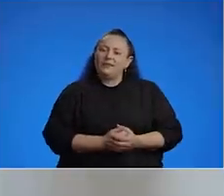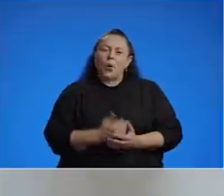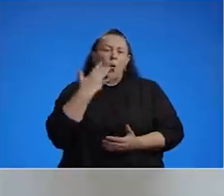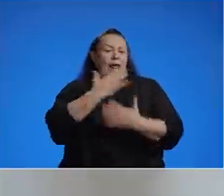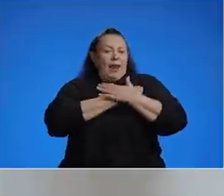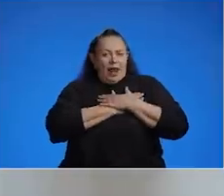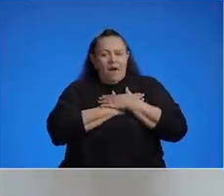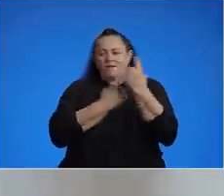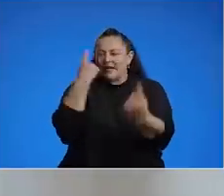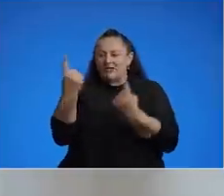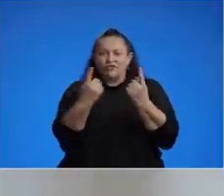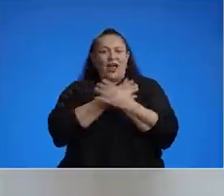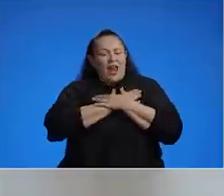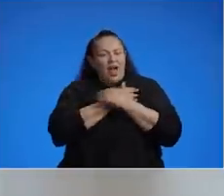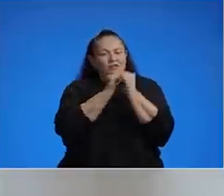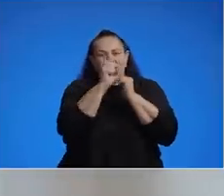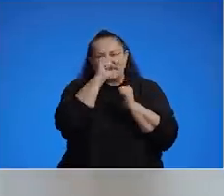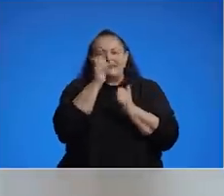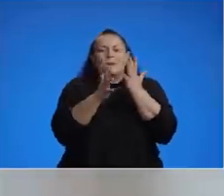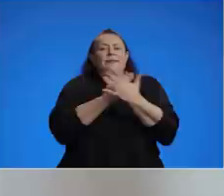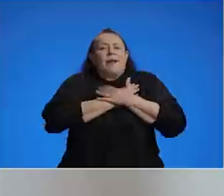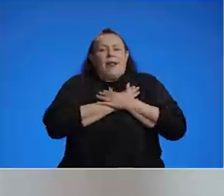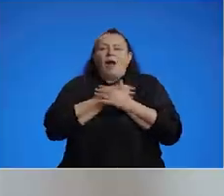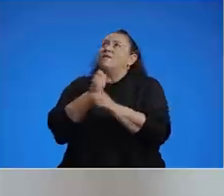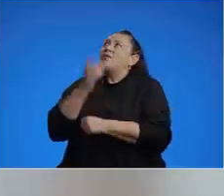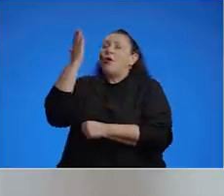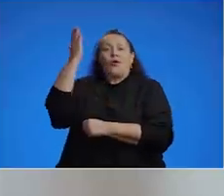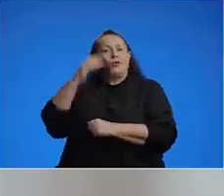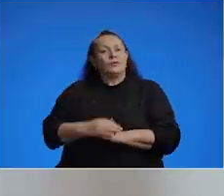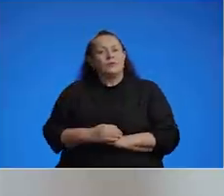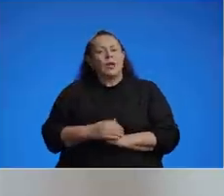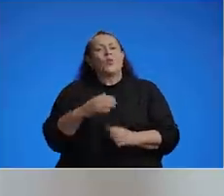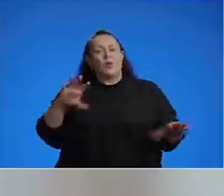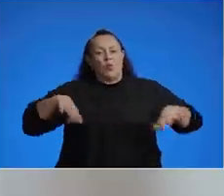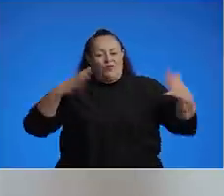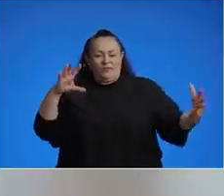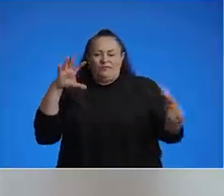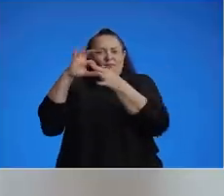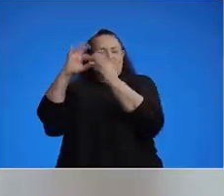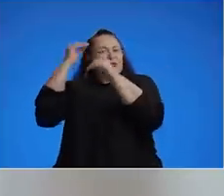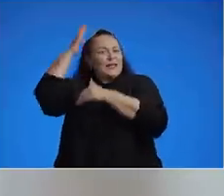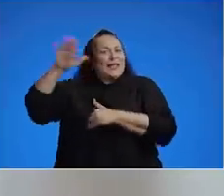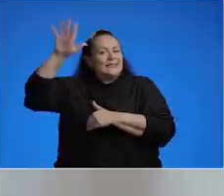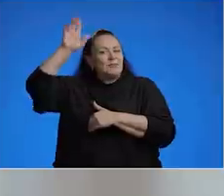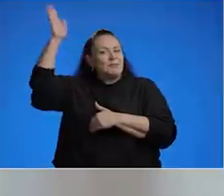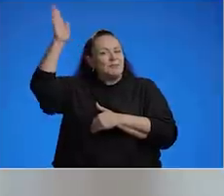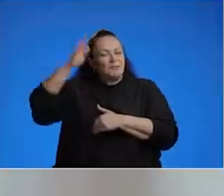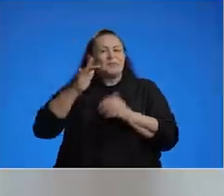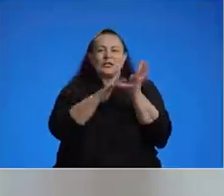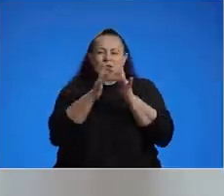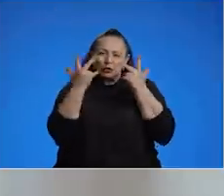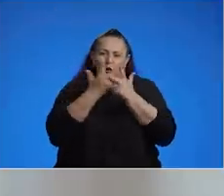love God. We ultimately are called into his kingdom. Because Jesus showed his love for each of us. No